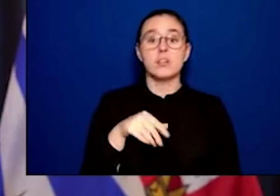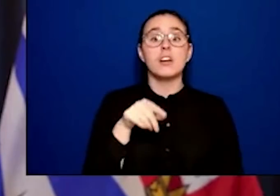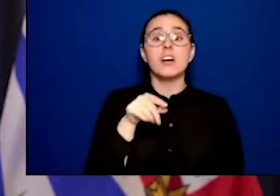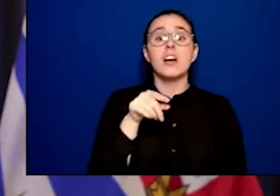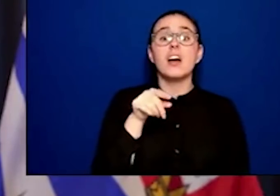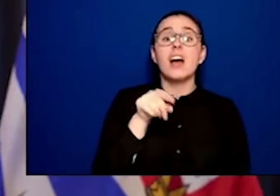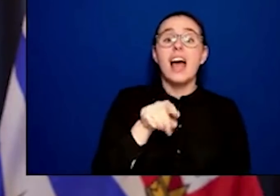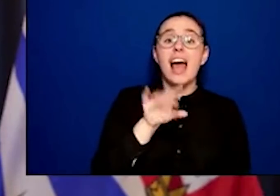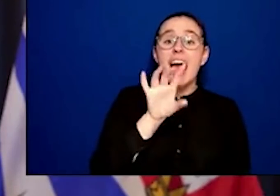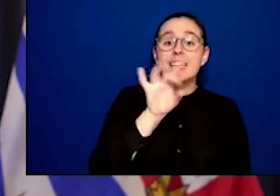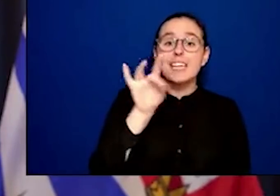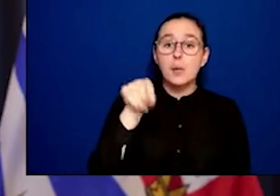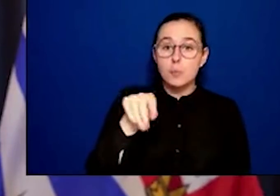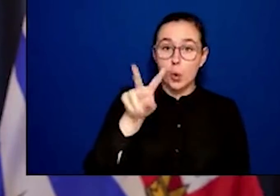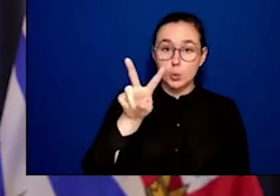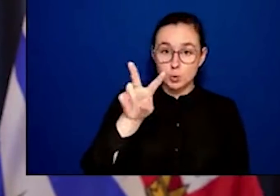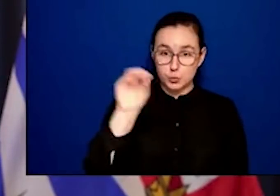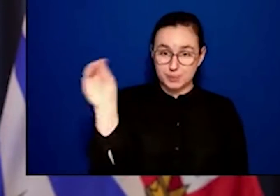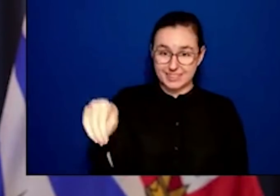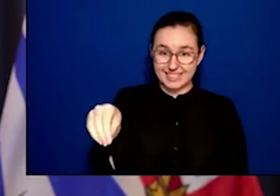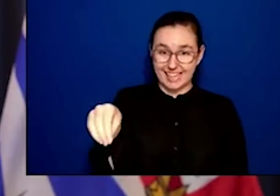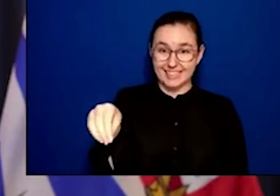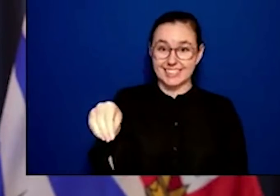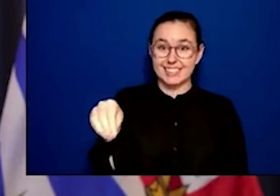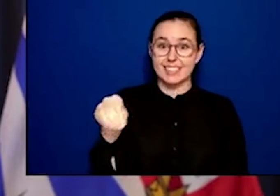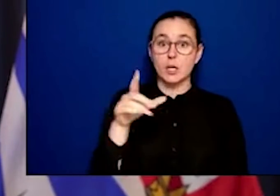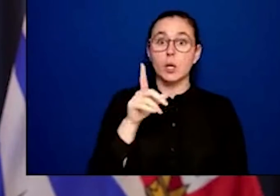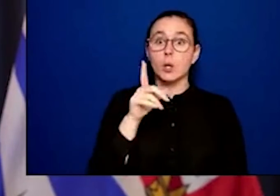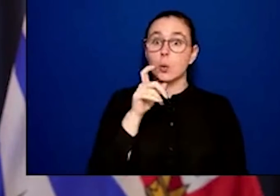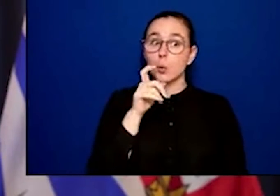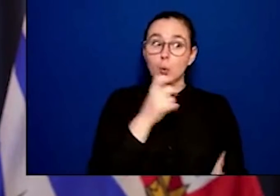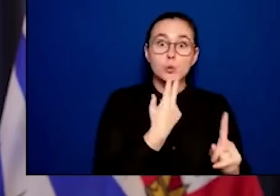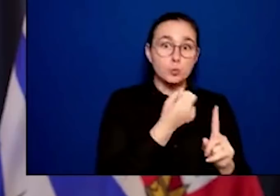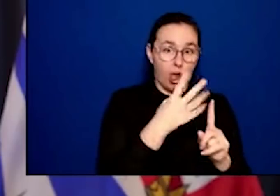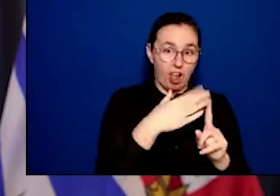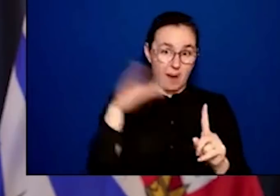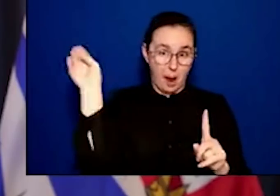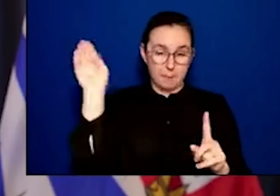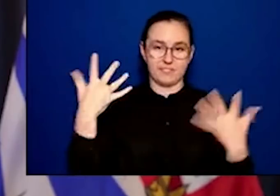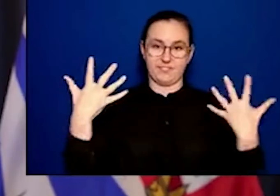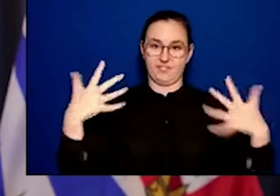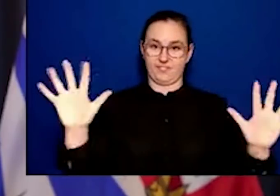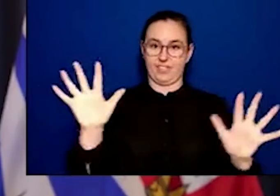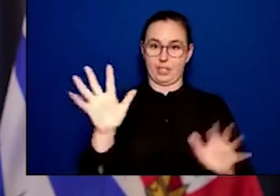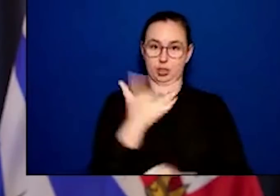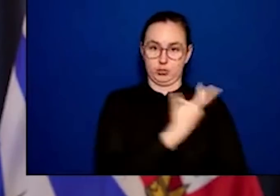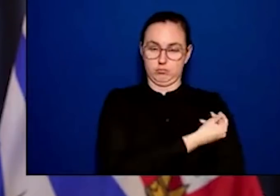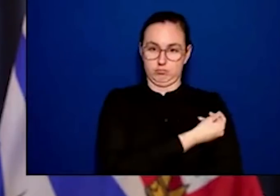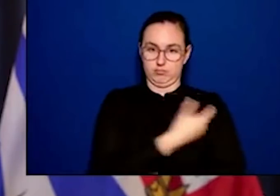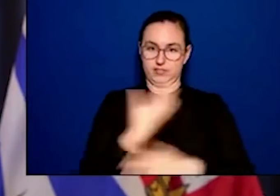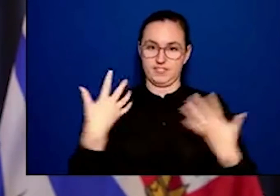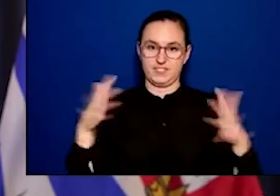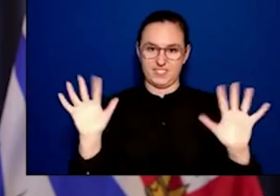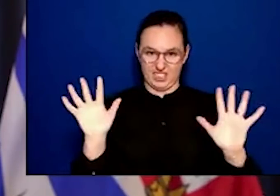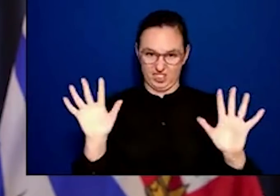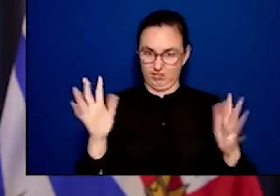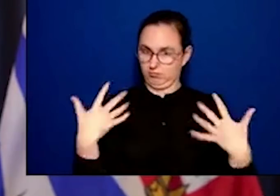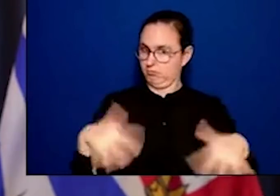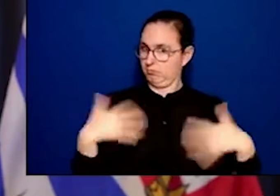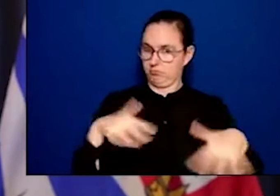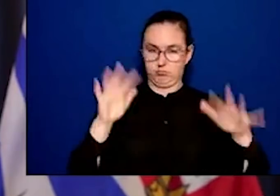people 12 and over in BC, which is an achievement of the people of BC and of our extraordinary healthcare